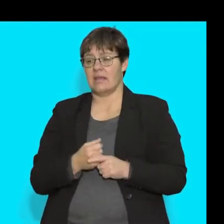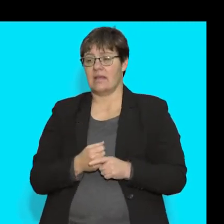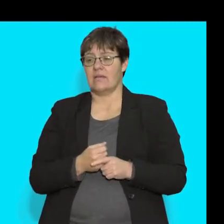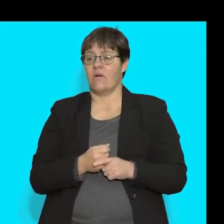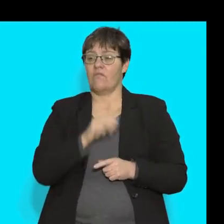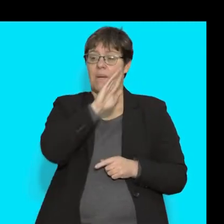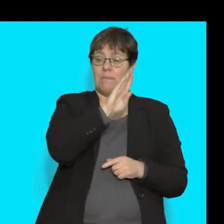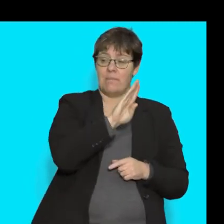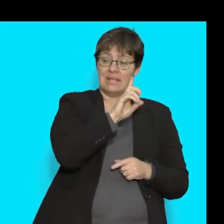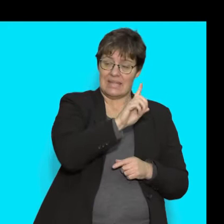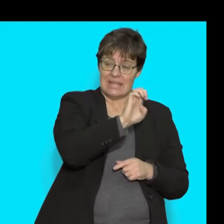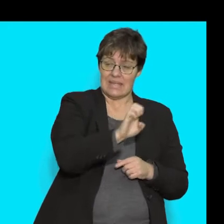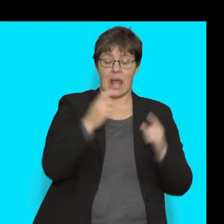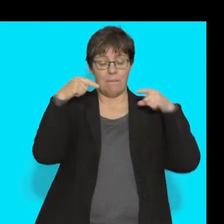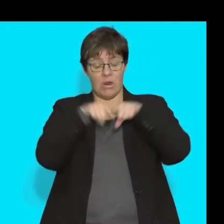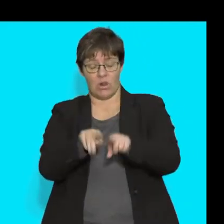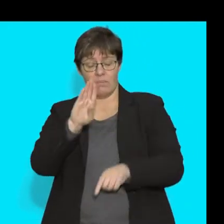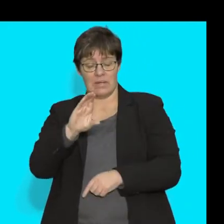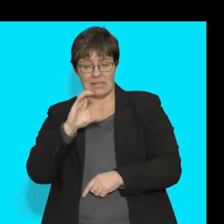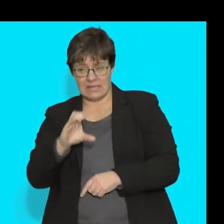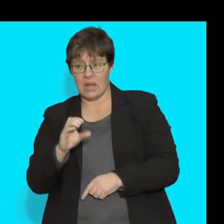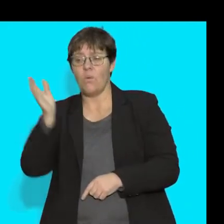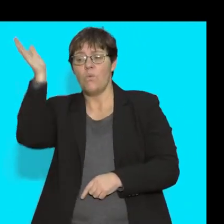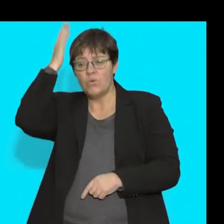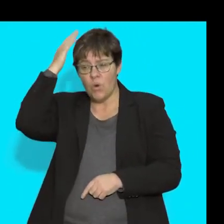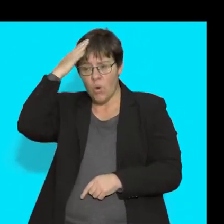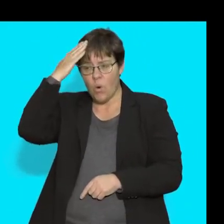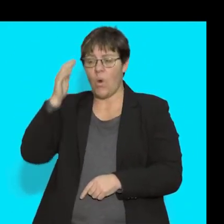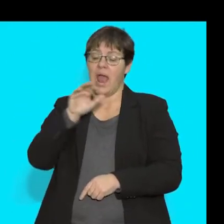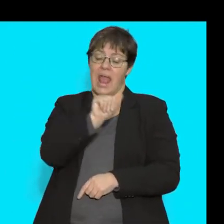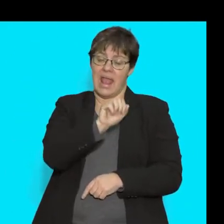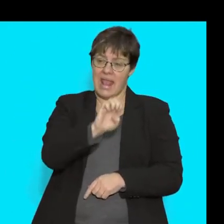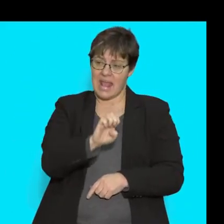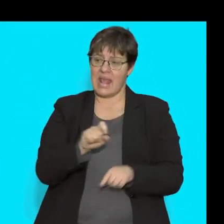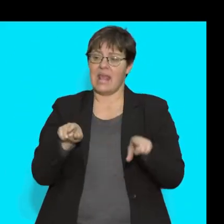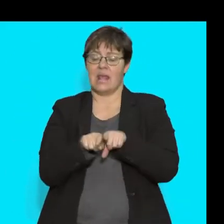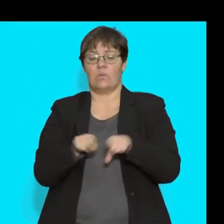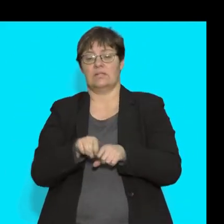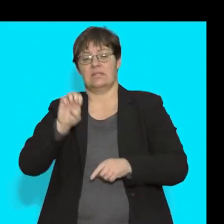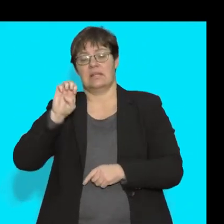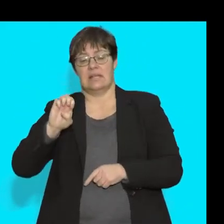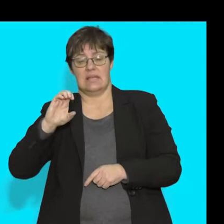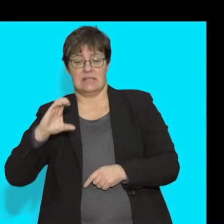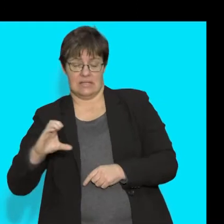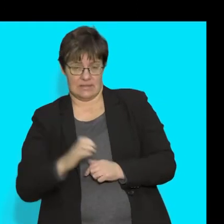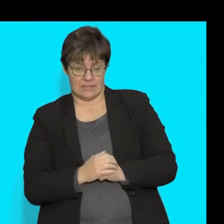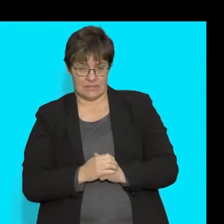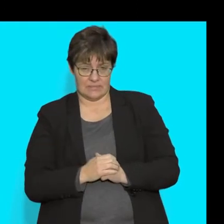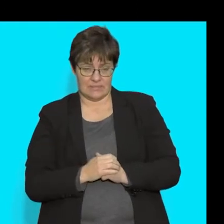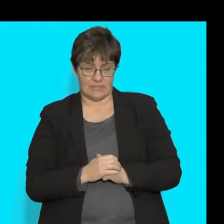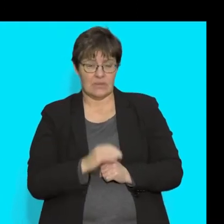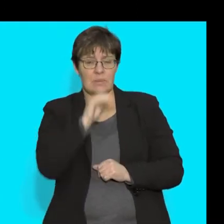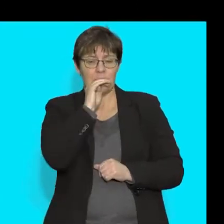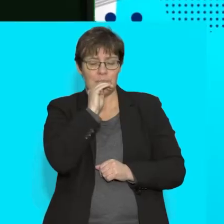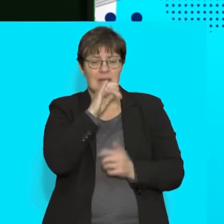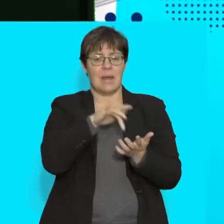AE will be equals to EC. And then you can try and talk about the midpoint theorem there, right? So that's